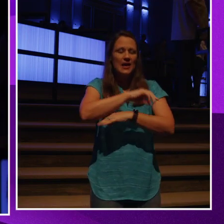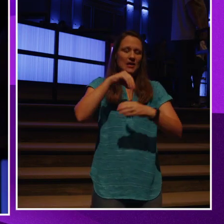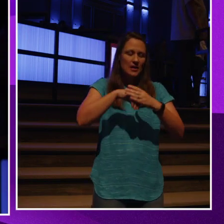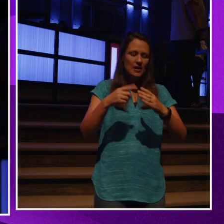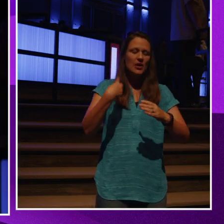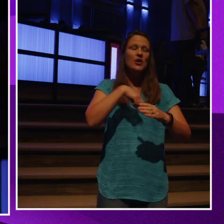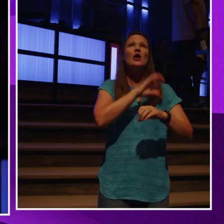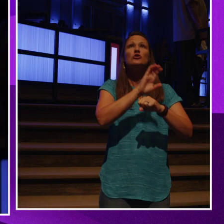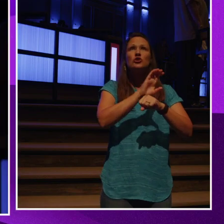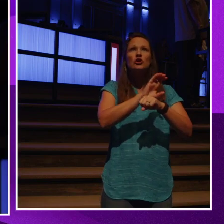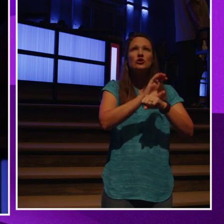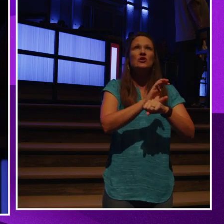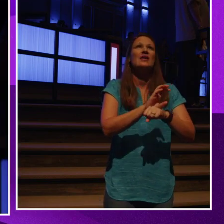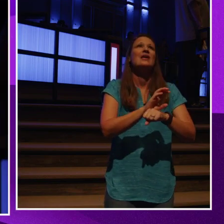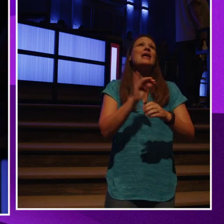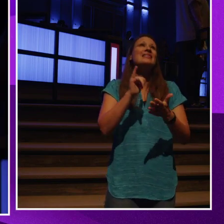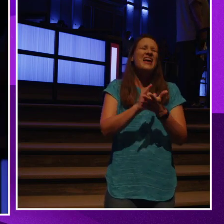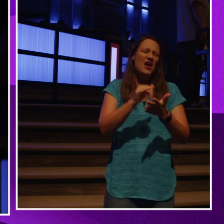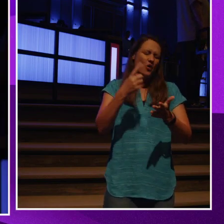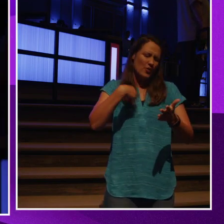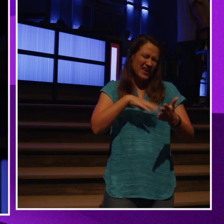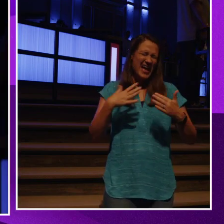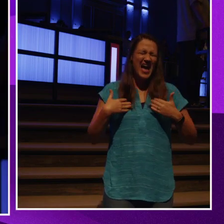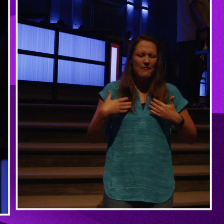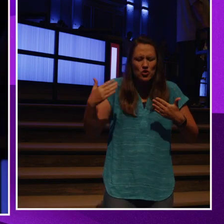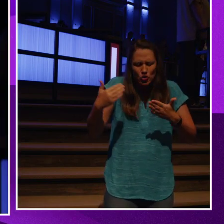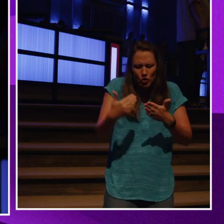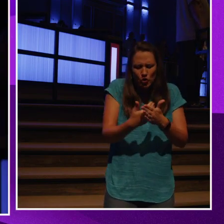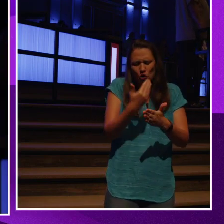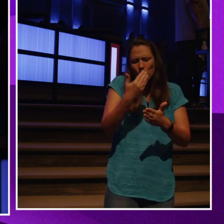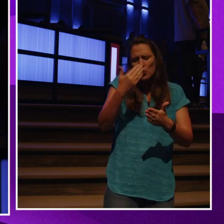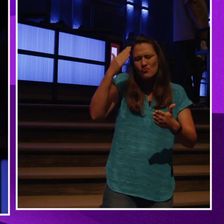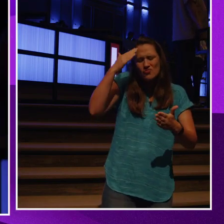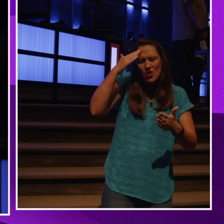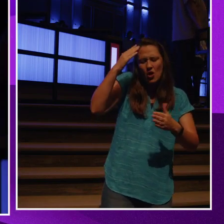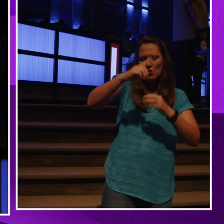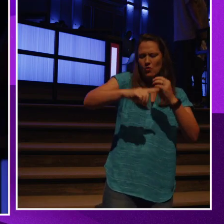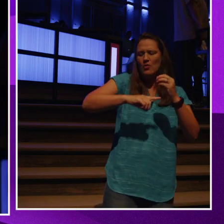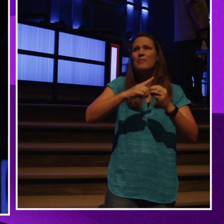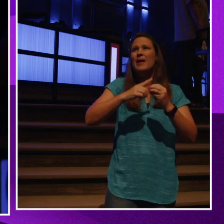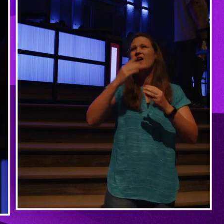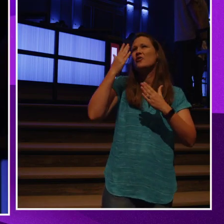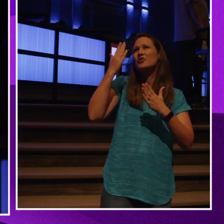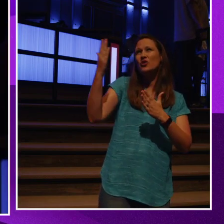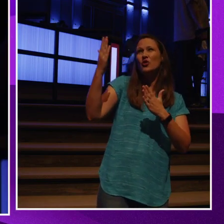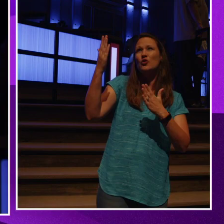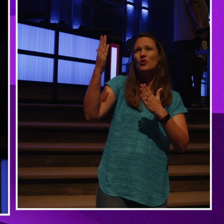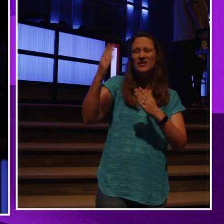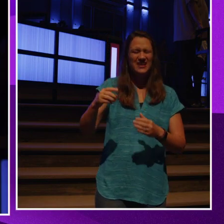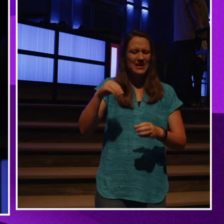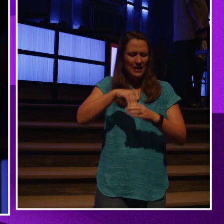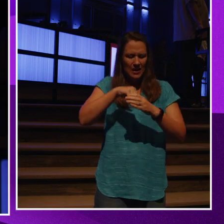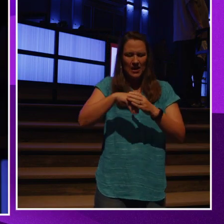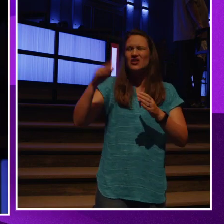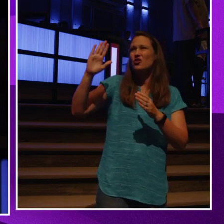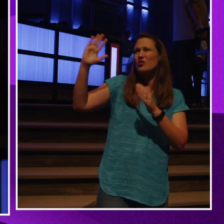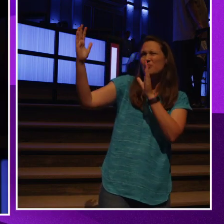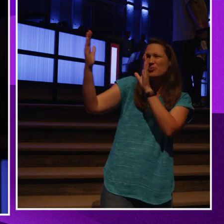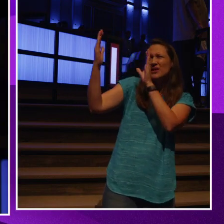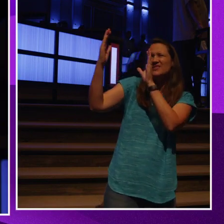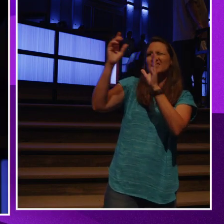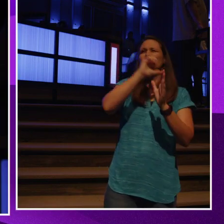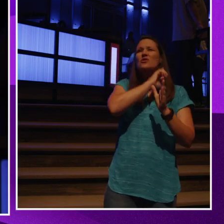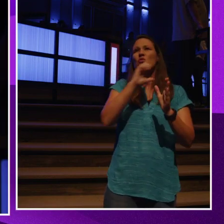we would be drawn afresh and anew to you, just in our awareness of your presence and your ministry in and through our lives.